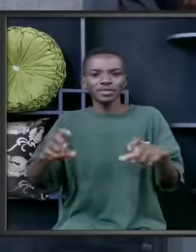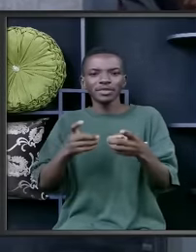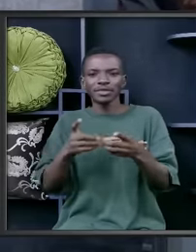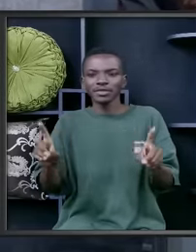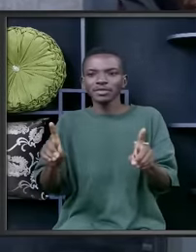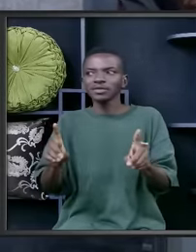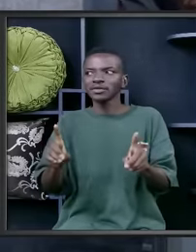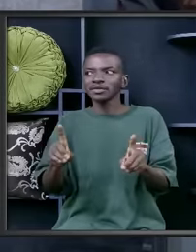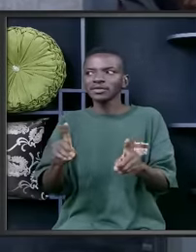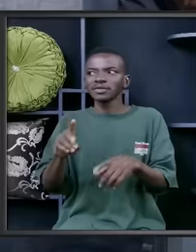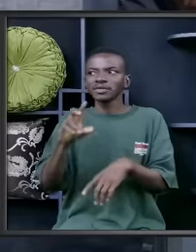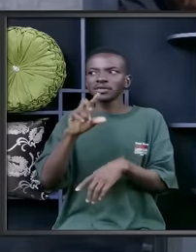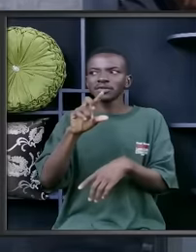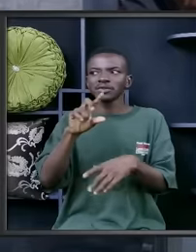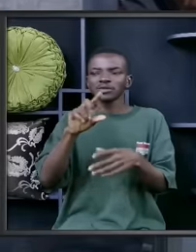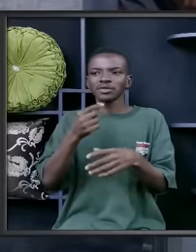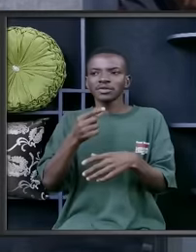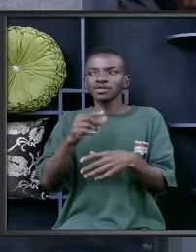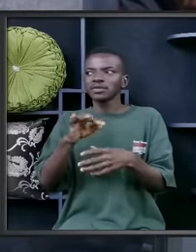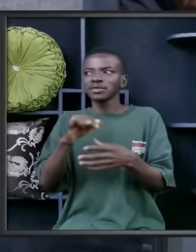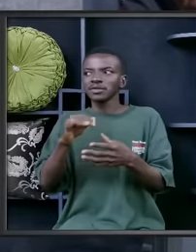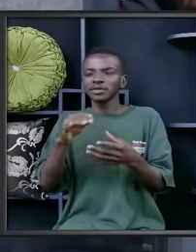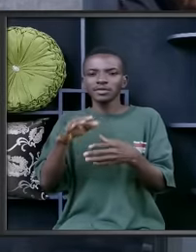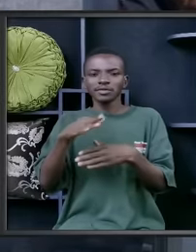that time, 2008, that one,